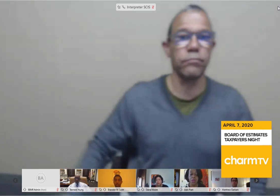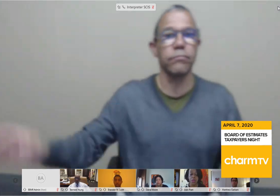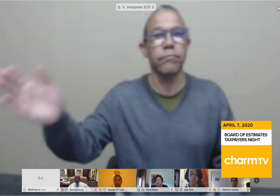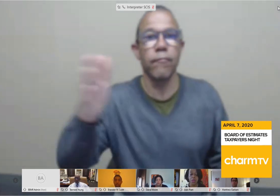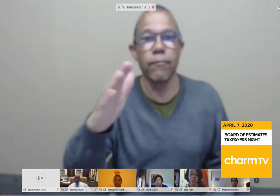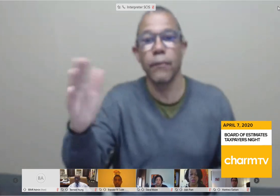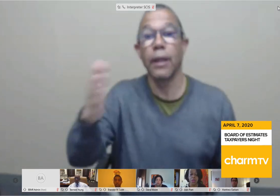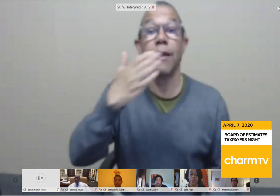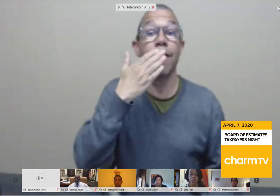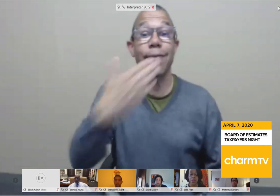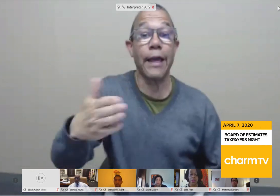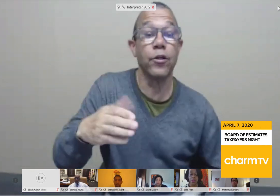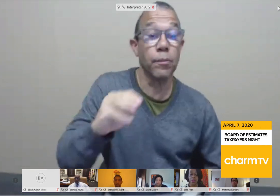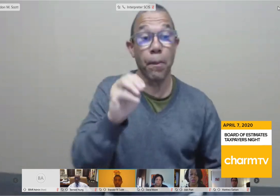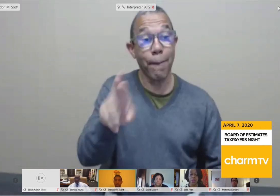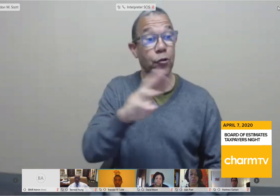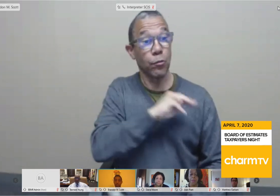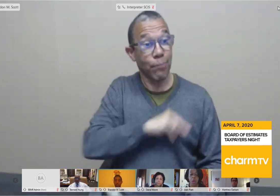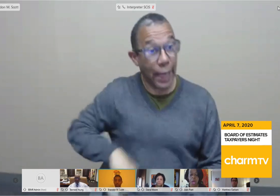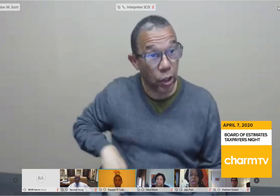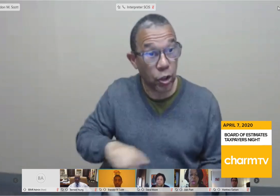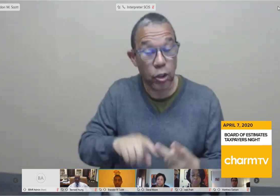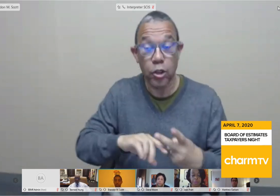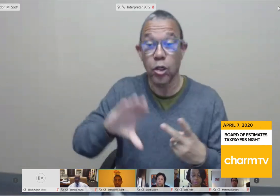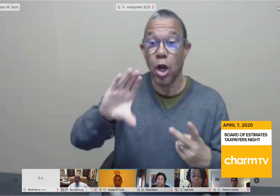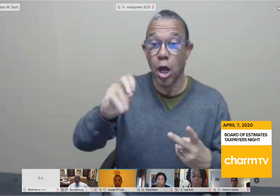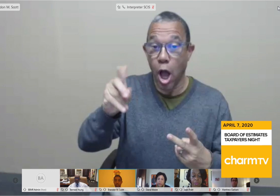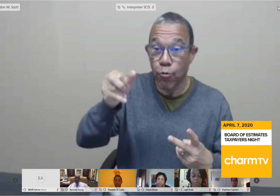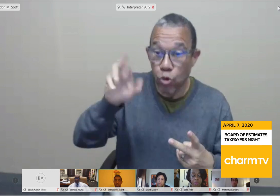you, Madam Solicitor, Mr. Director?